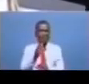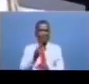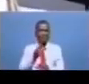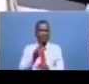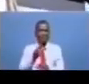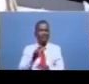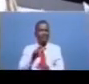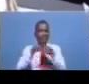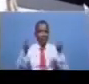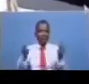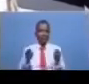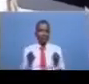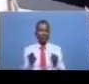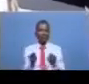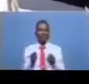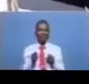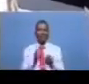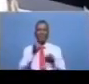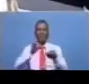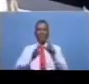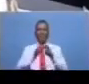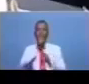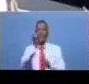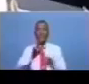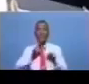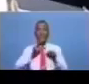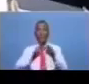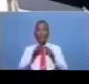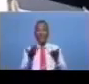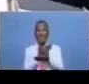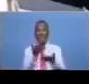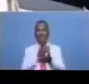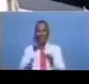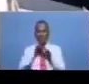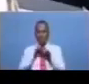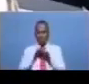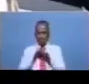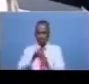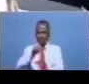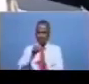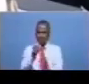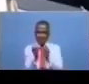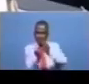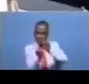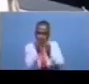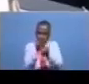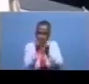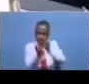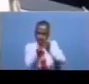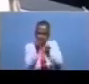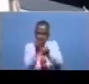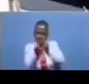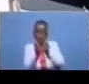unsigned press release, that she was only introducing a new figure for total valid votes, she actually massaged or adjusted the votes of the